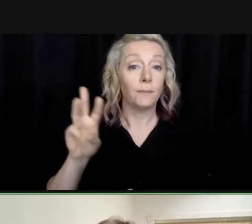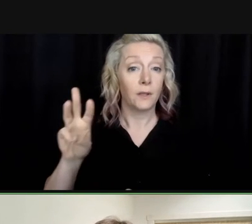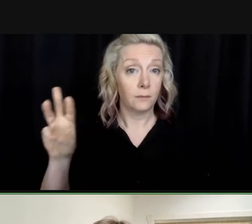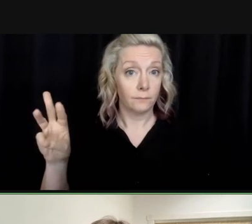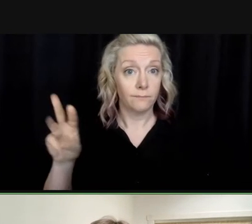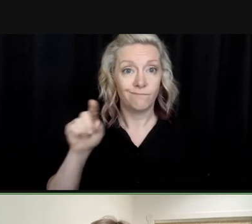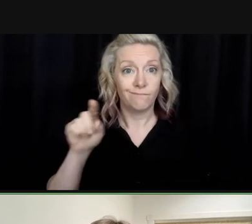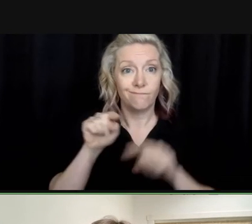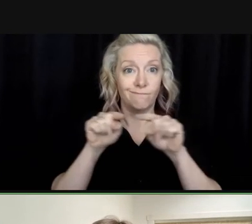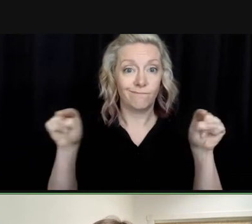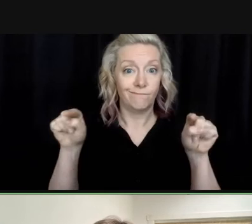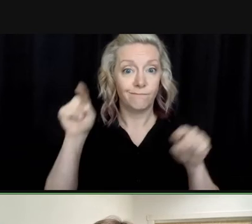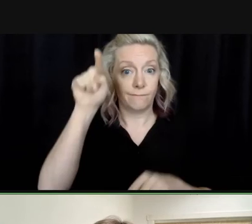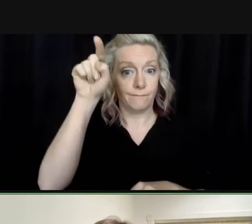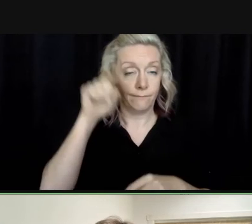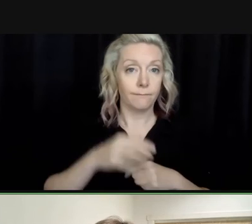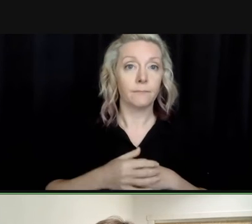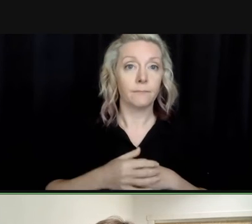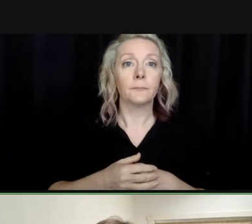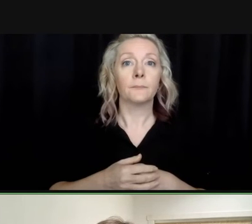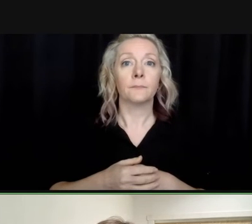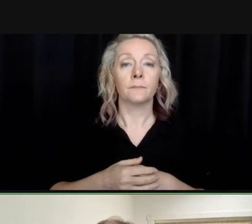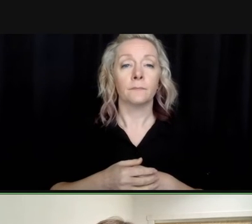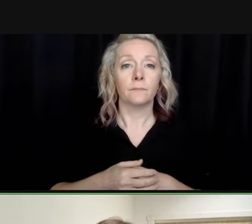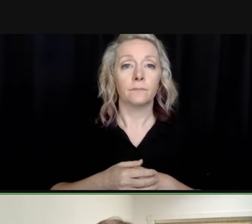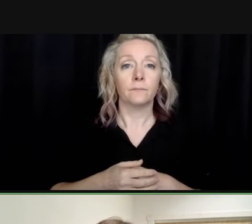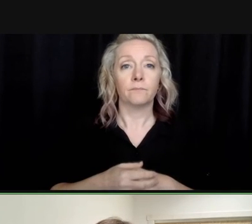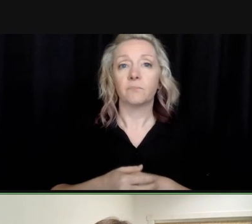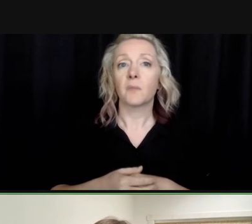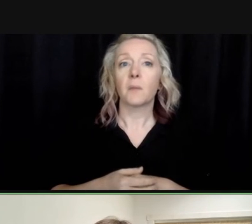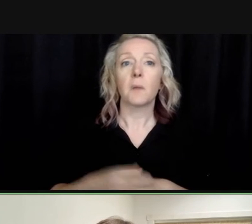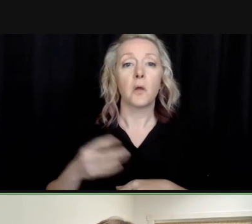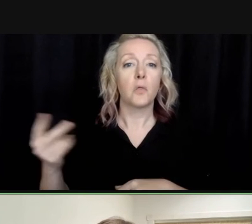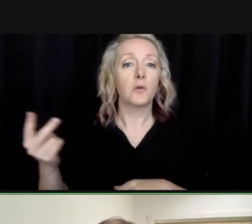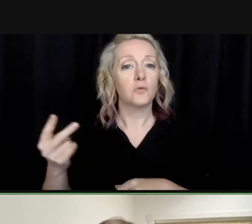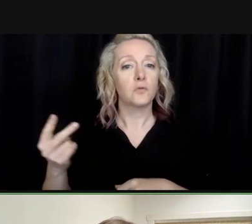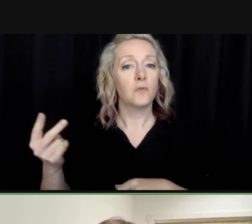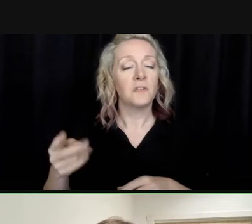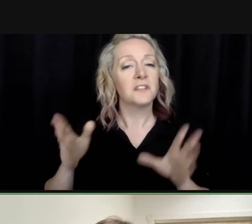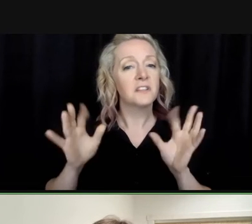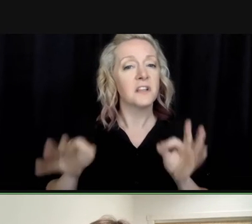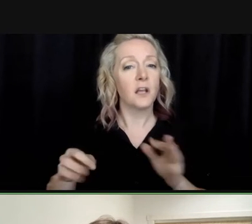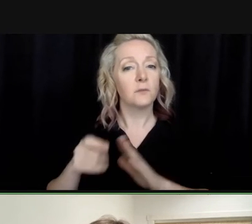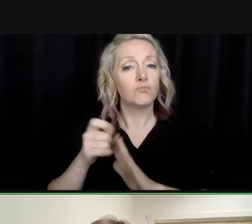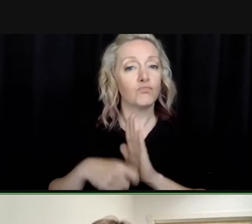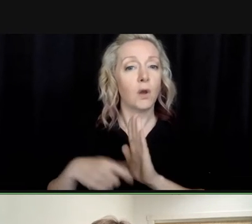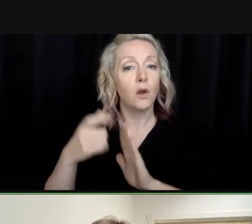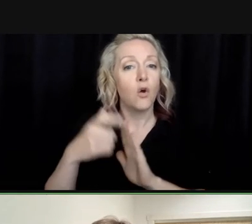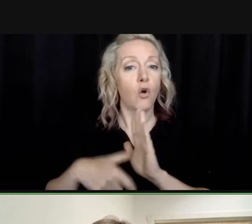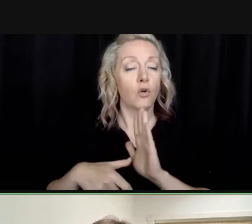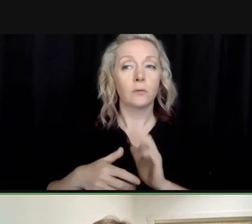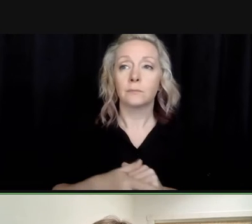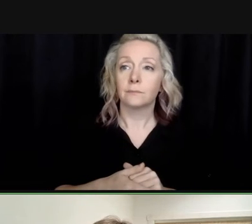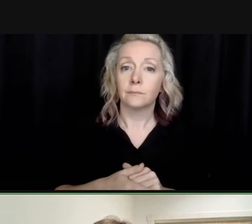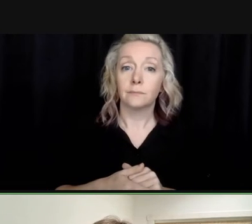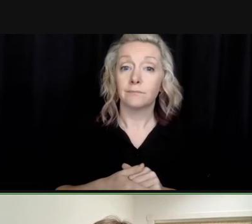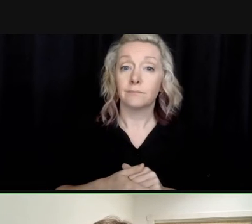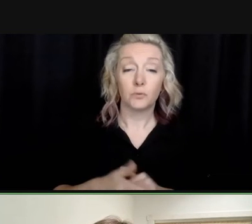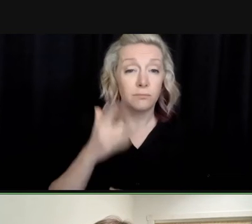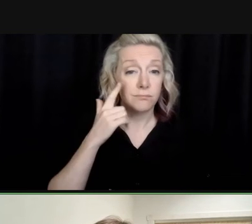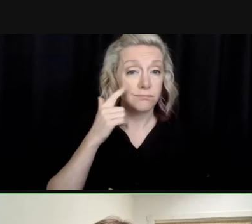not going to go too much further than that, but we decided to share our thoughts about it. So feel free to check